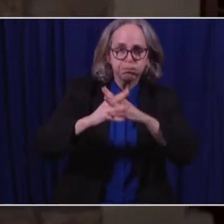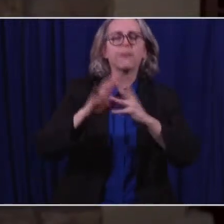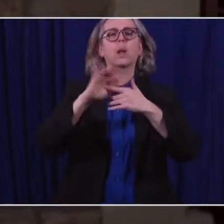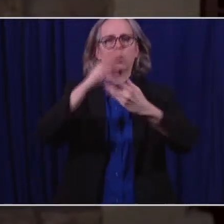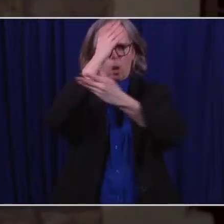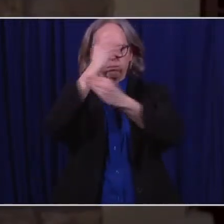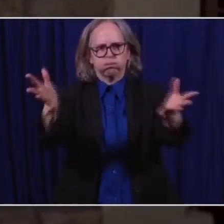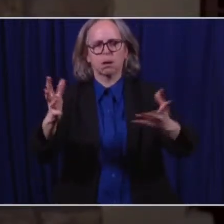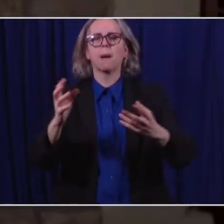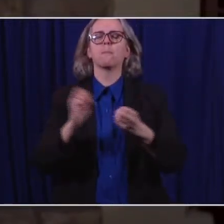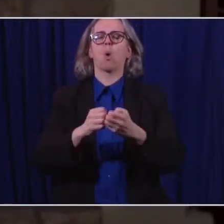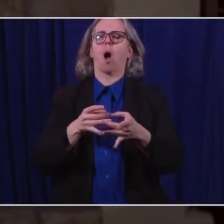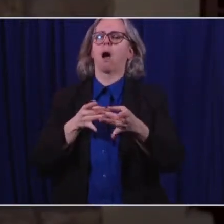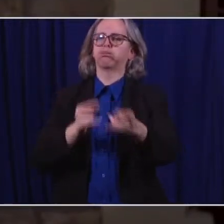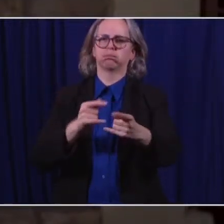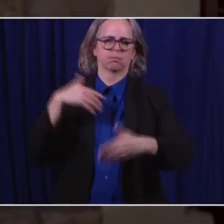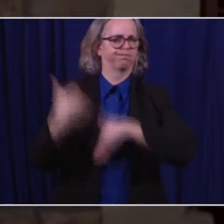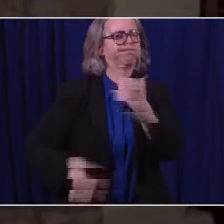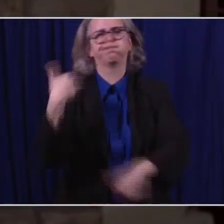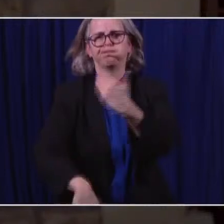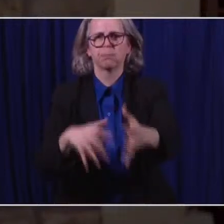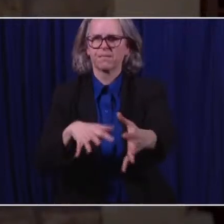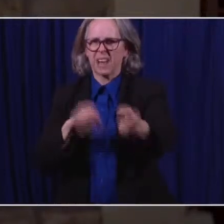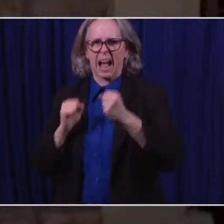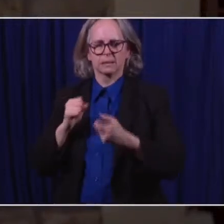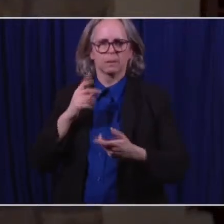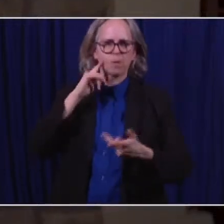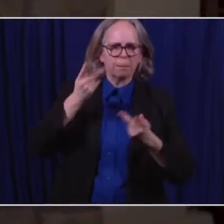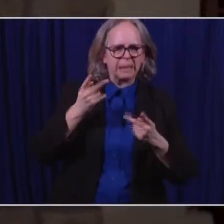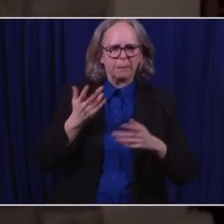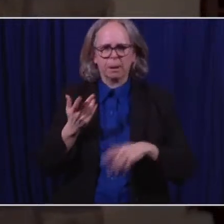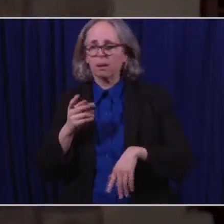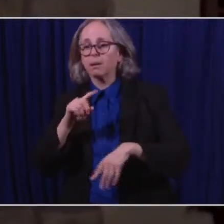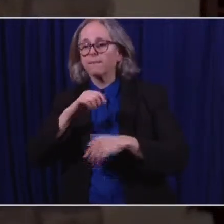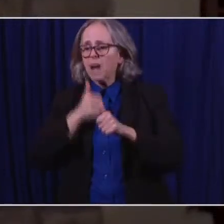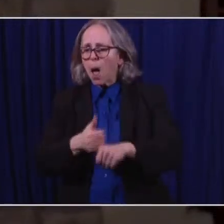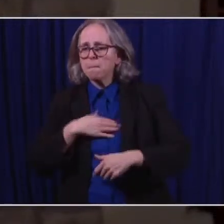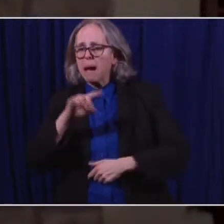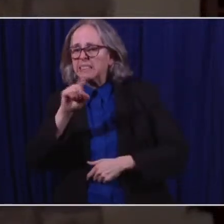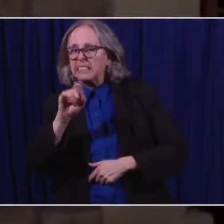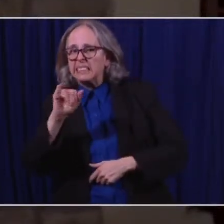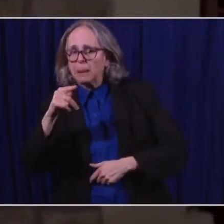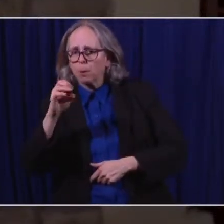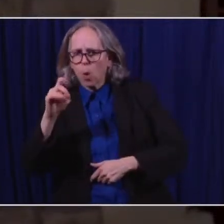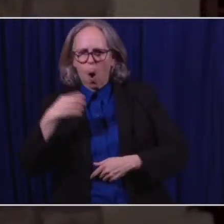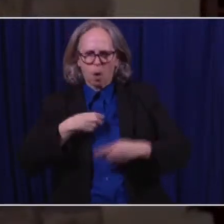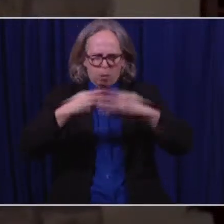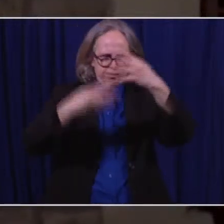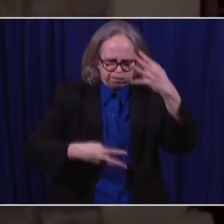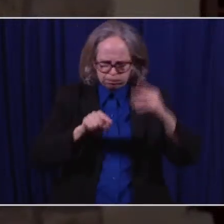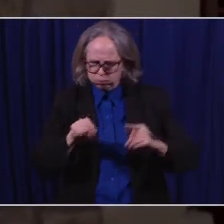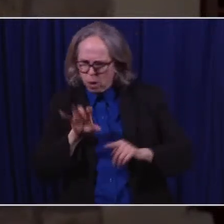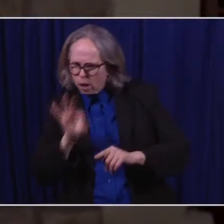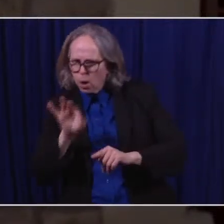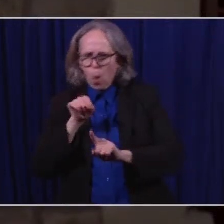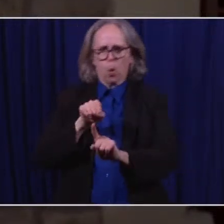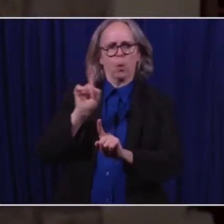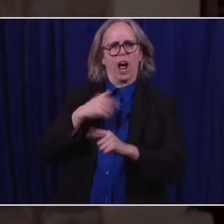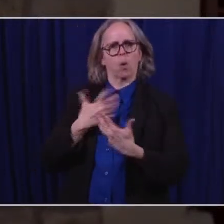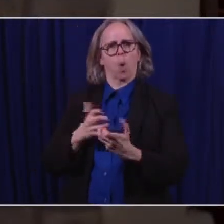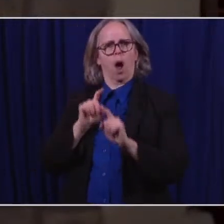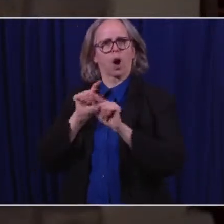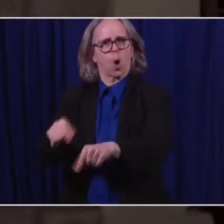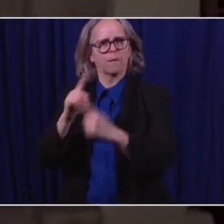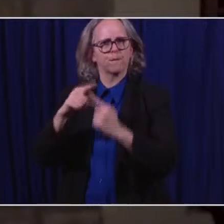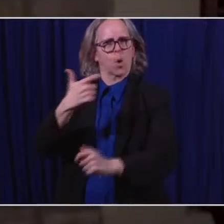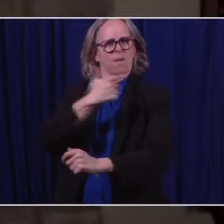and tell where you live, and they'll tell you, here are the possible places, and then you can go into that web